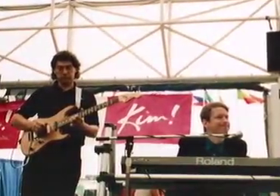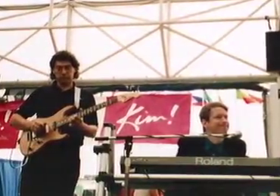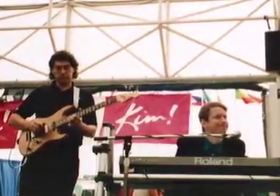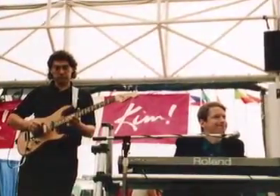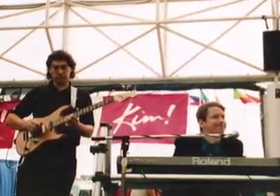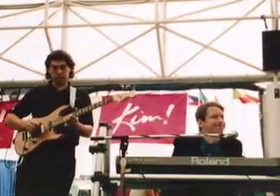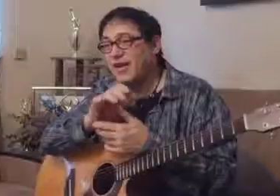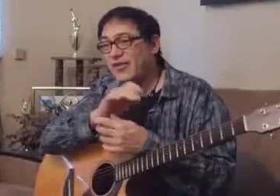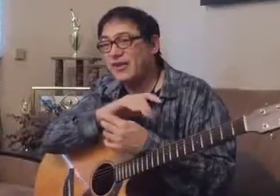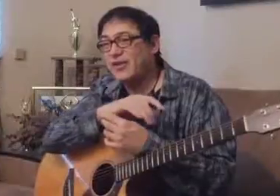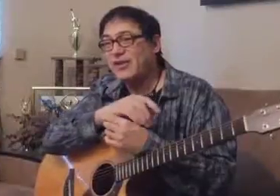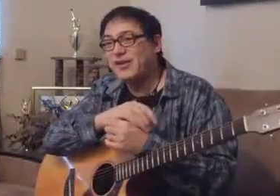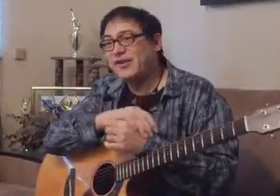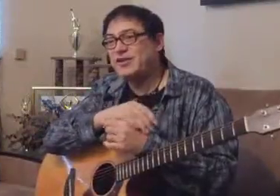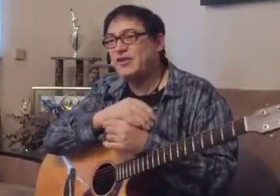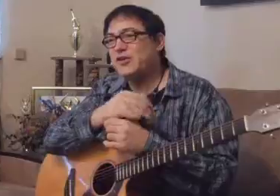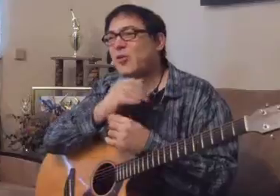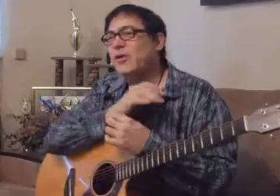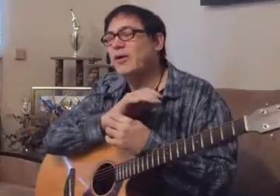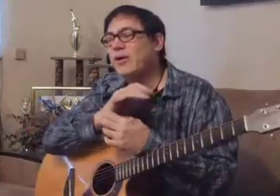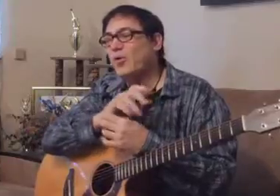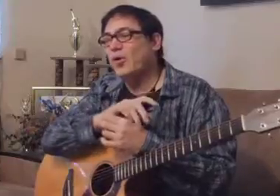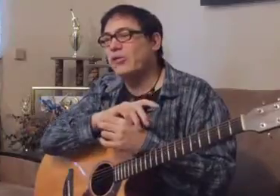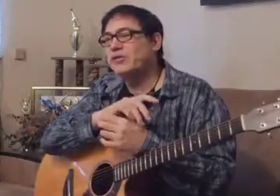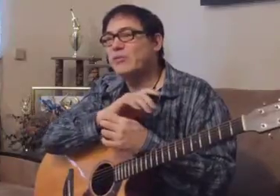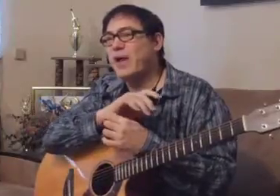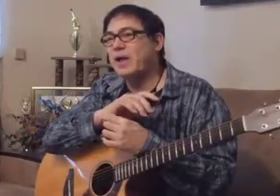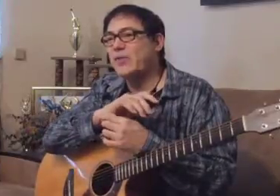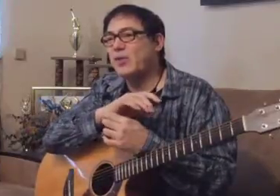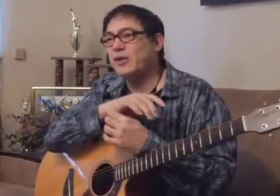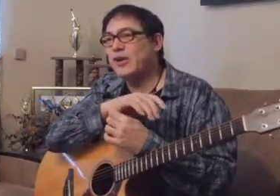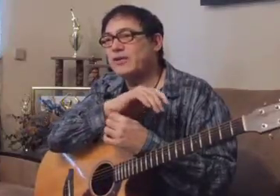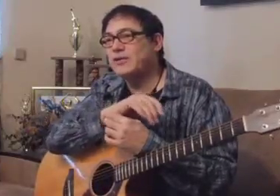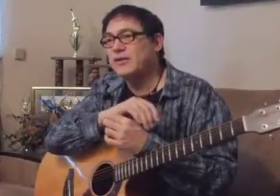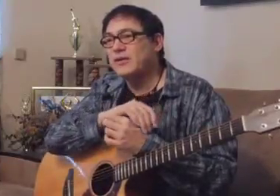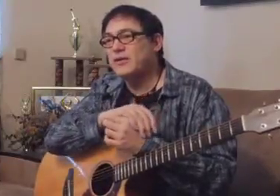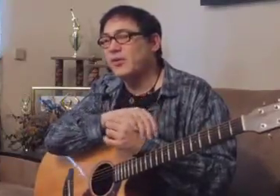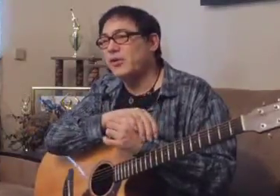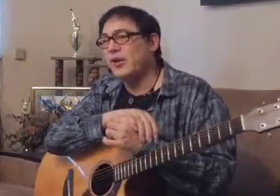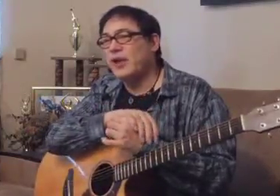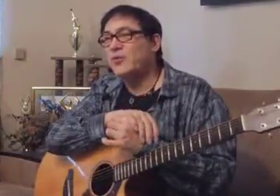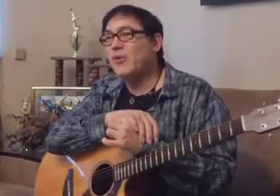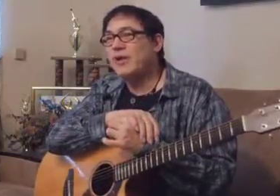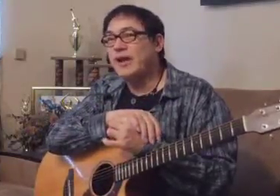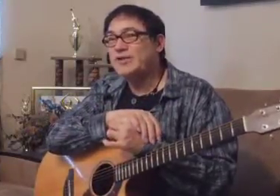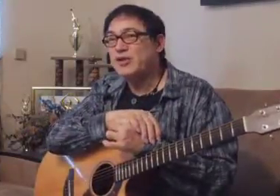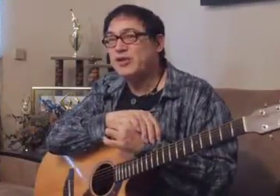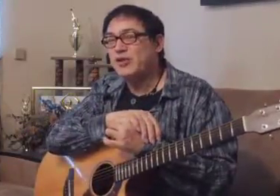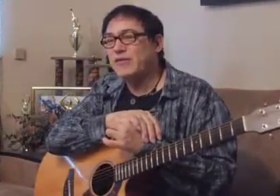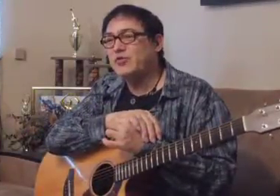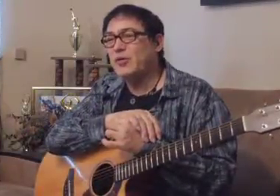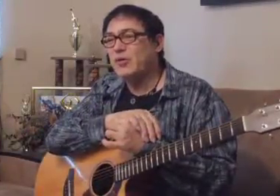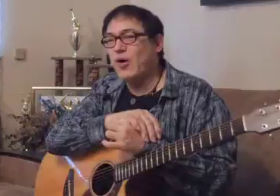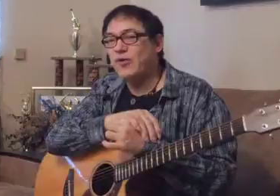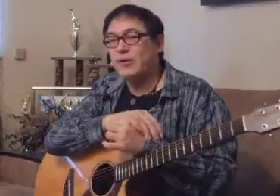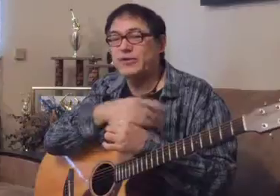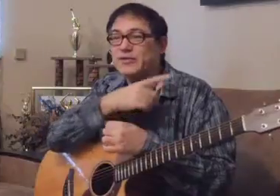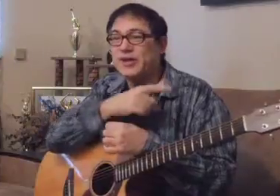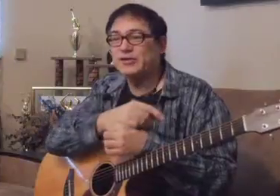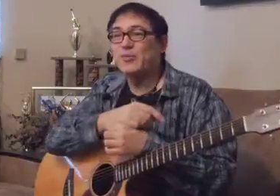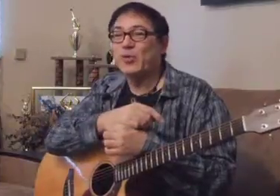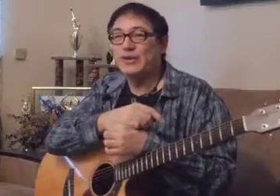us as the band. And I think he said, we're an all-disabled band, and we only let able-bodied guys in if they have something wrong with them,